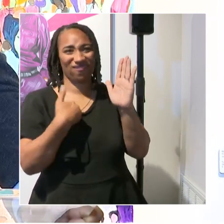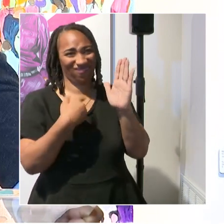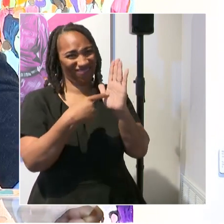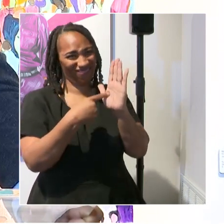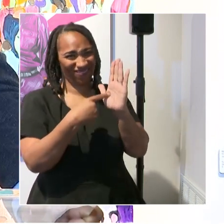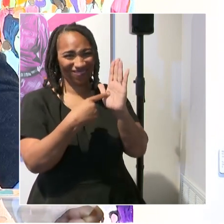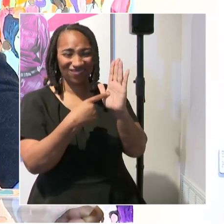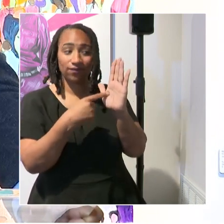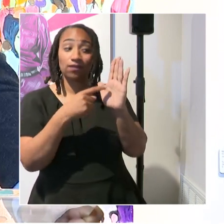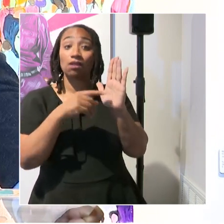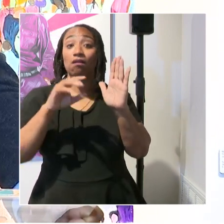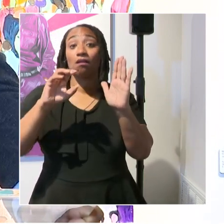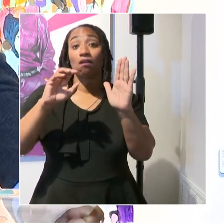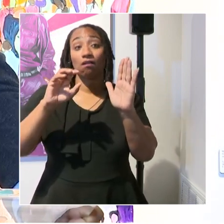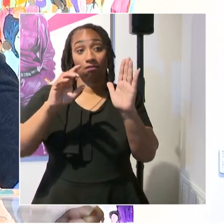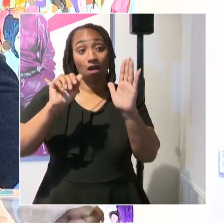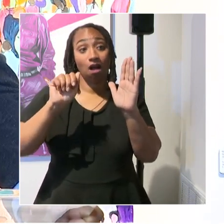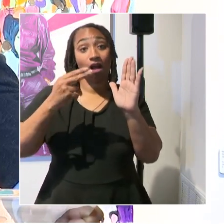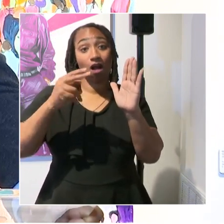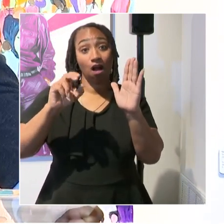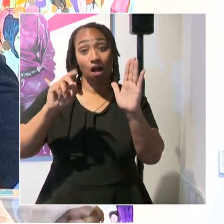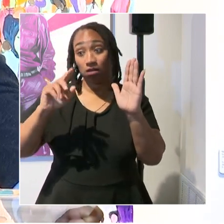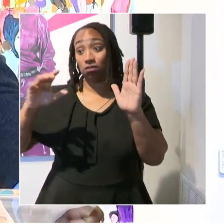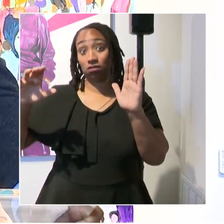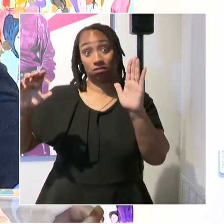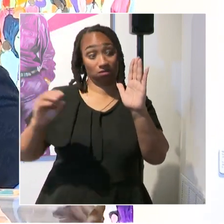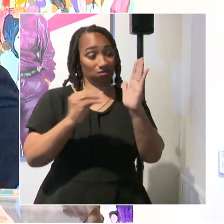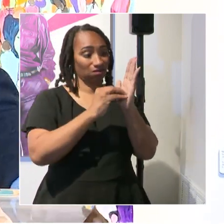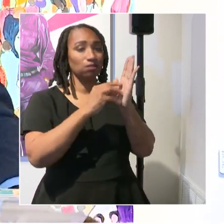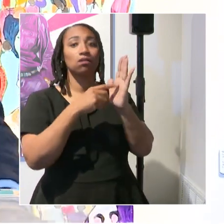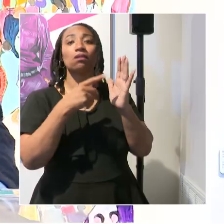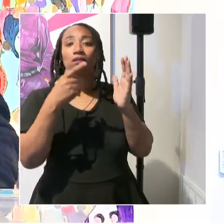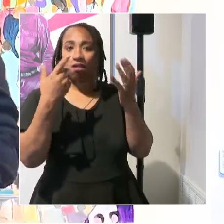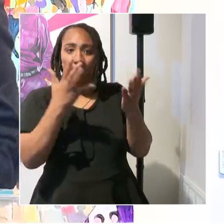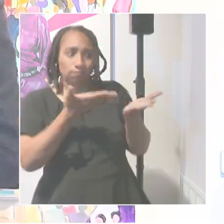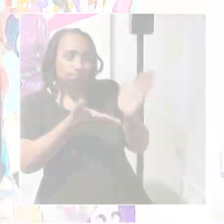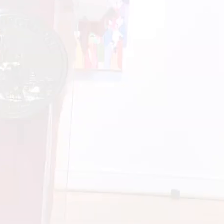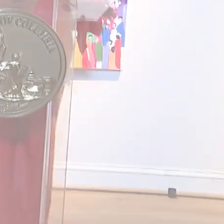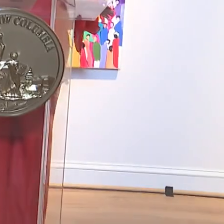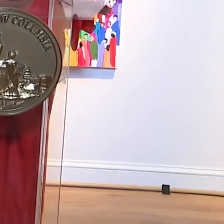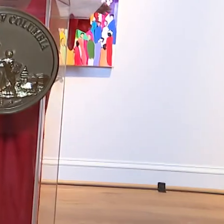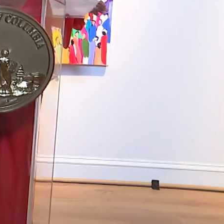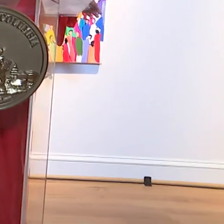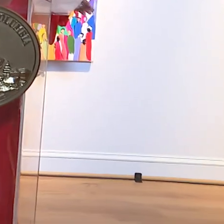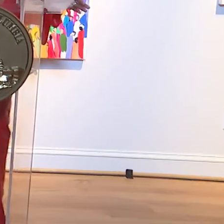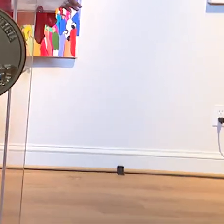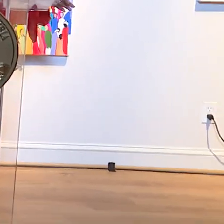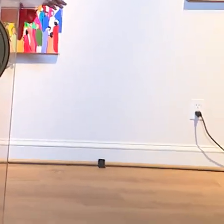days to conduct the investigation and offer recommendations in the report. All right. Thanks, everybody. Thank you.